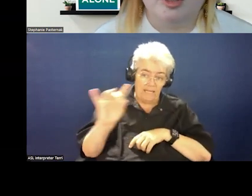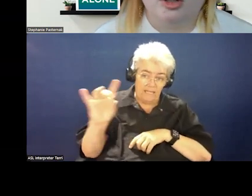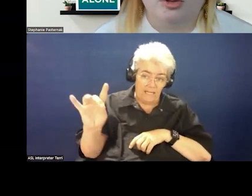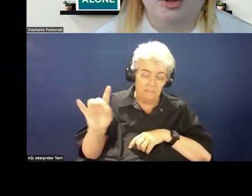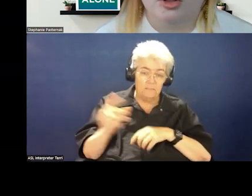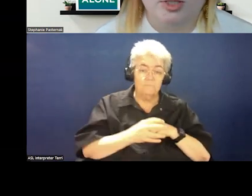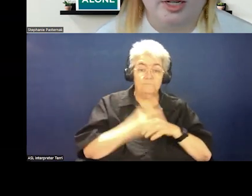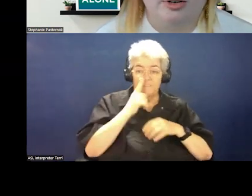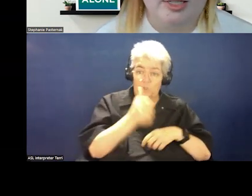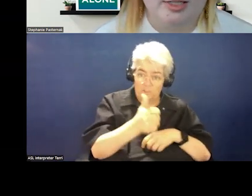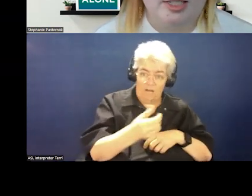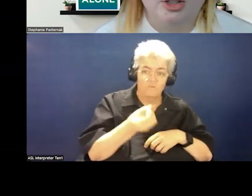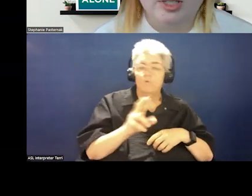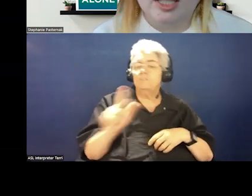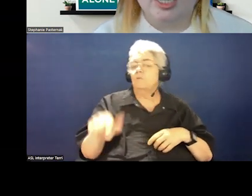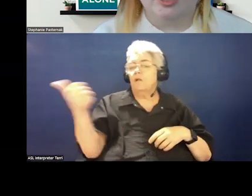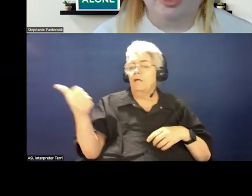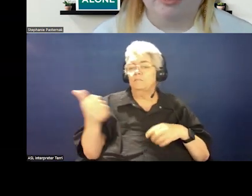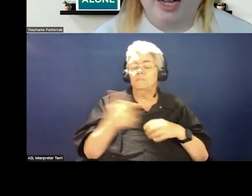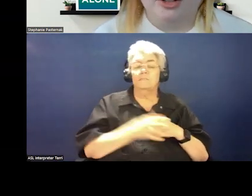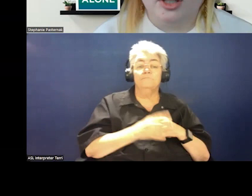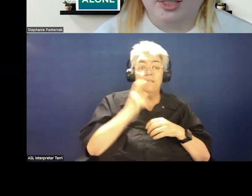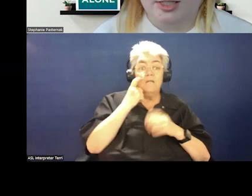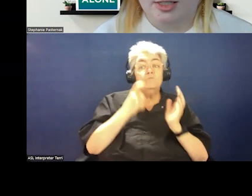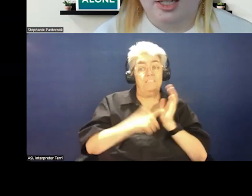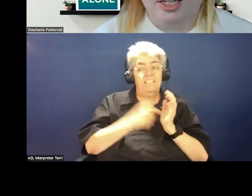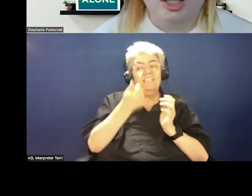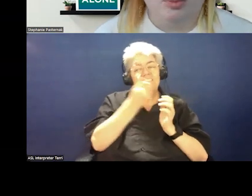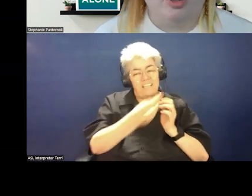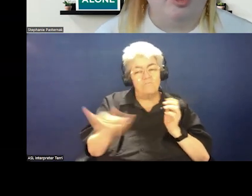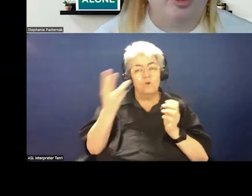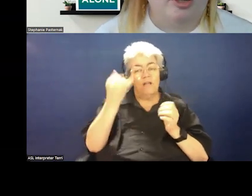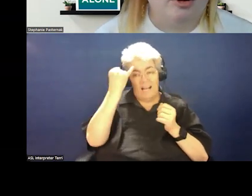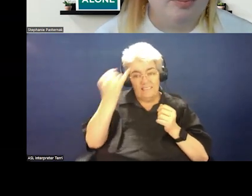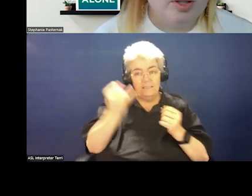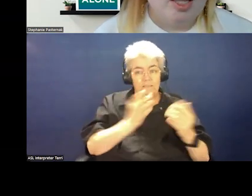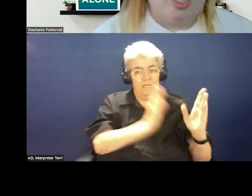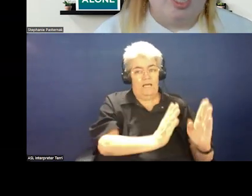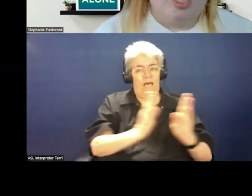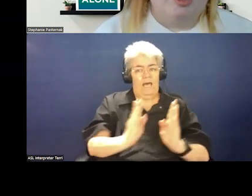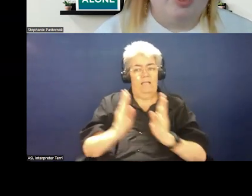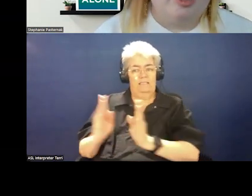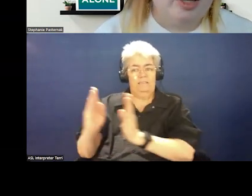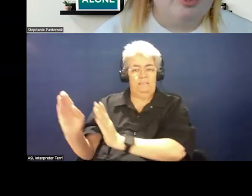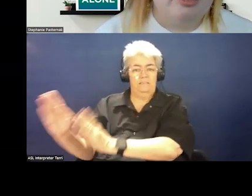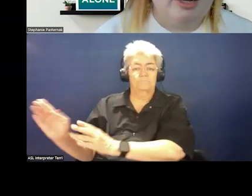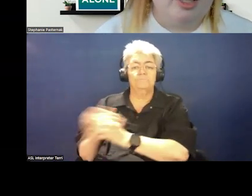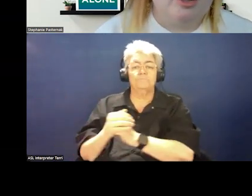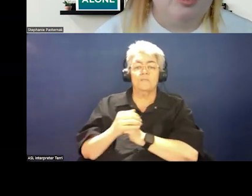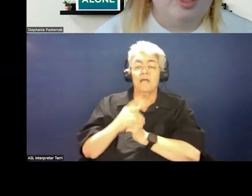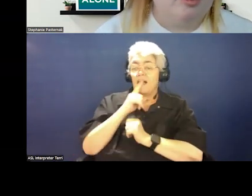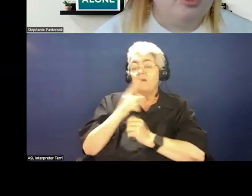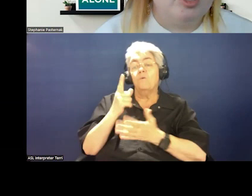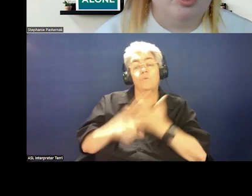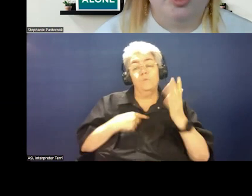health, substance use, or suicide crisis? And you can see a number of factors listed in each bar below. And bottom line, we found